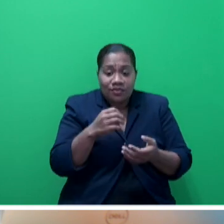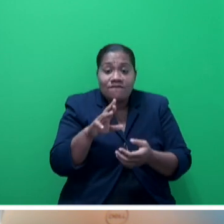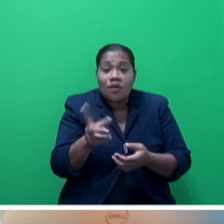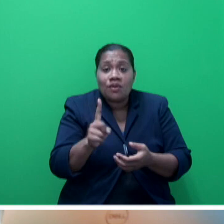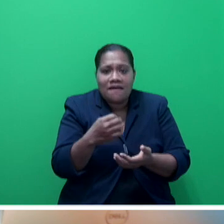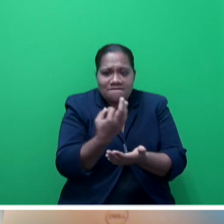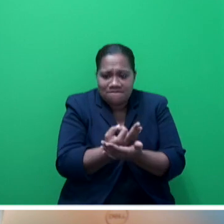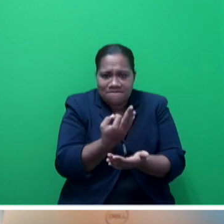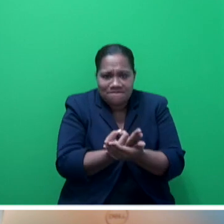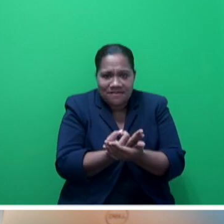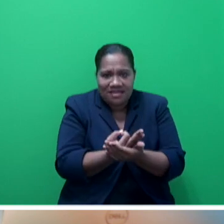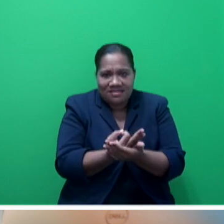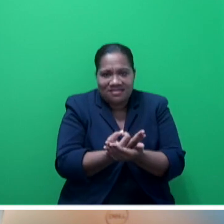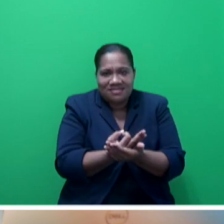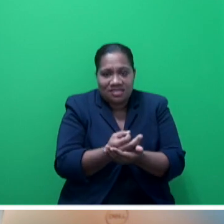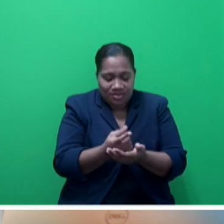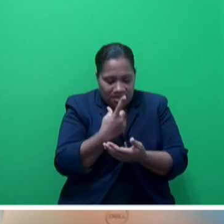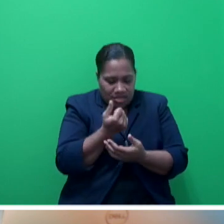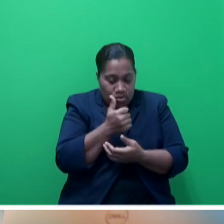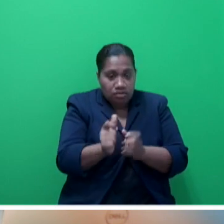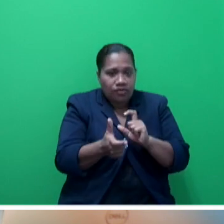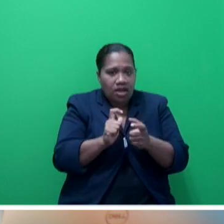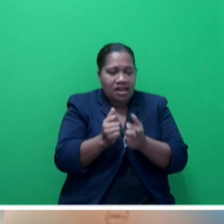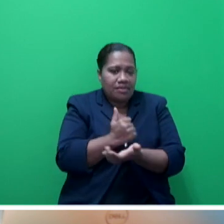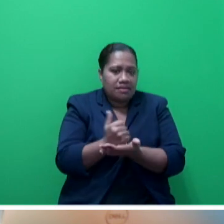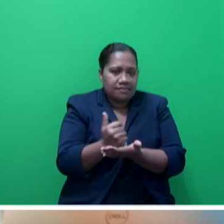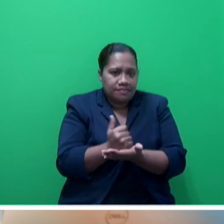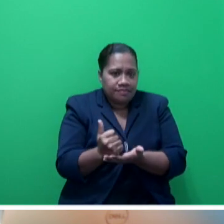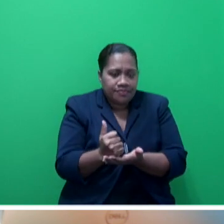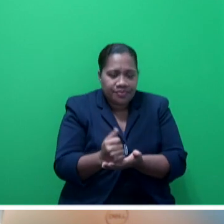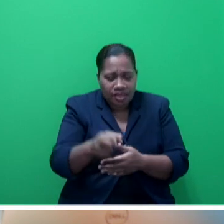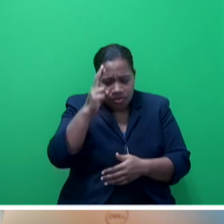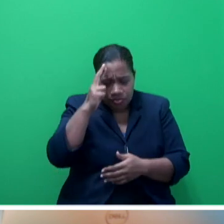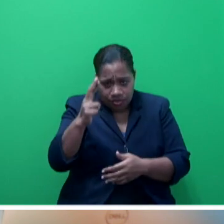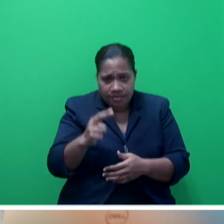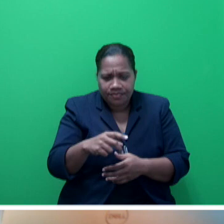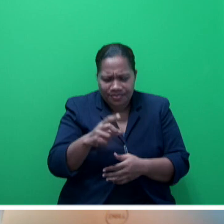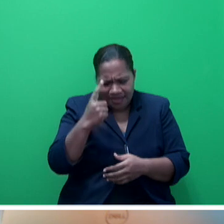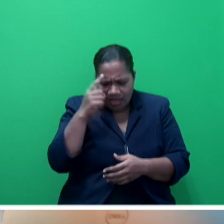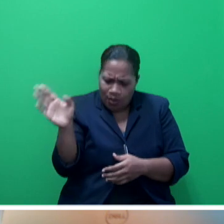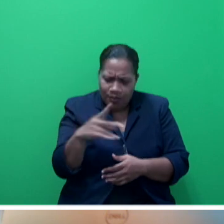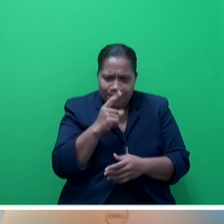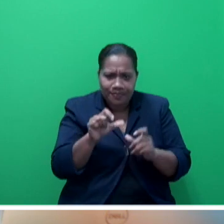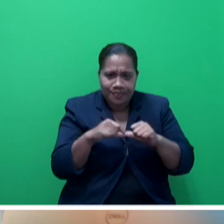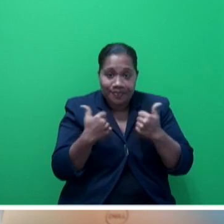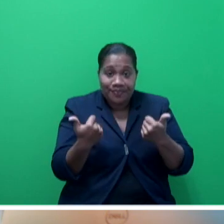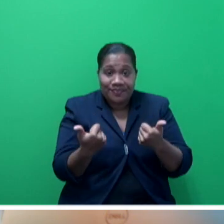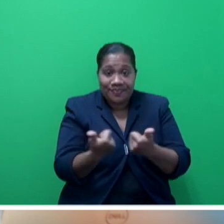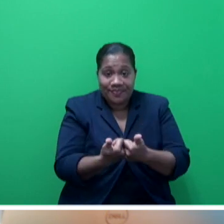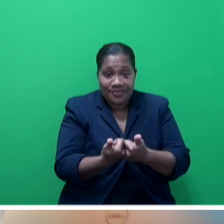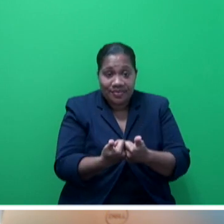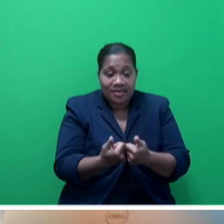and additional climate action. Mr. Speaker, sir, I think we can all agree our comparative advantage of being both